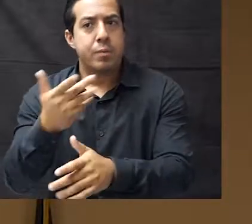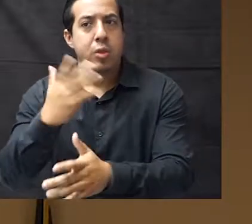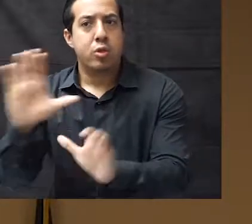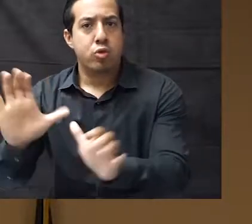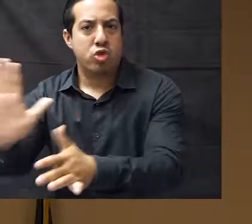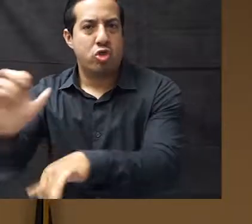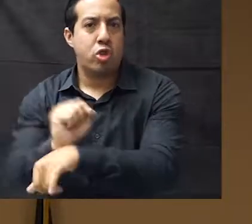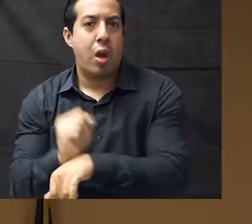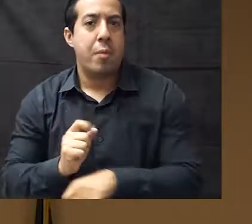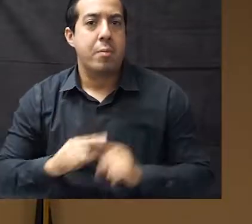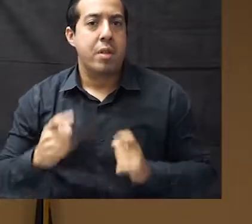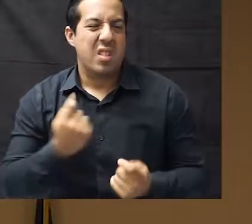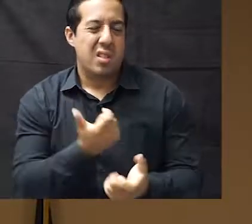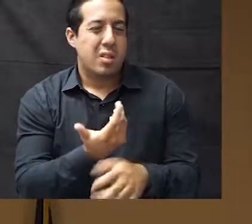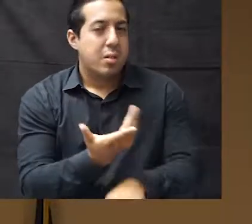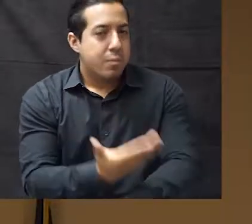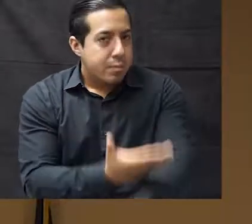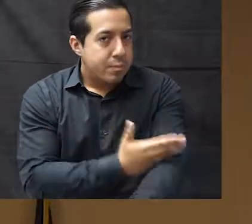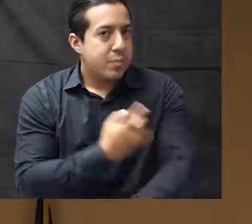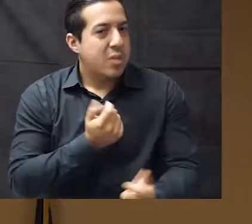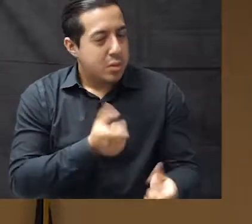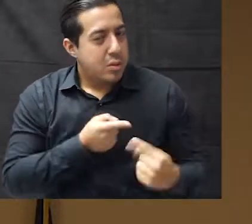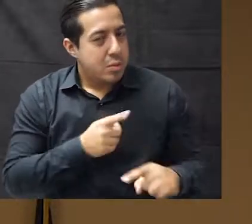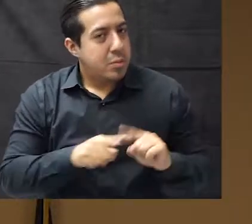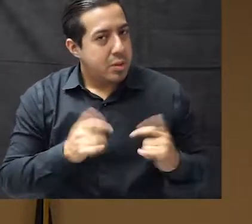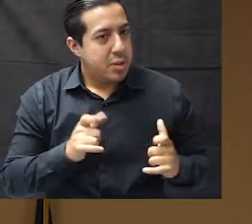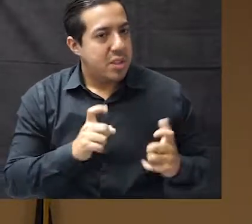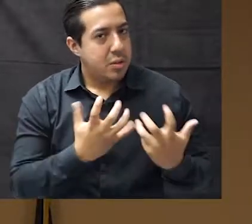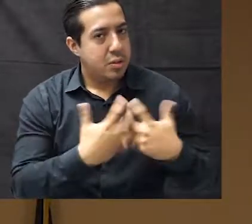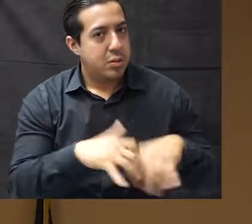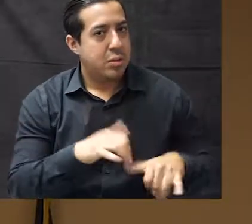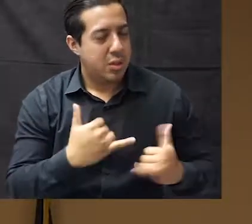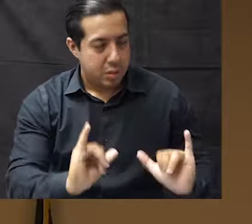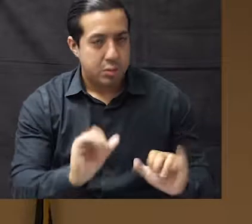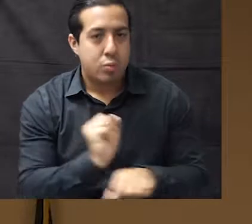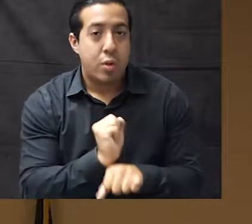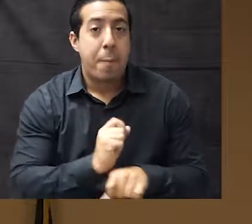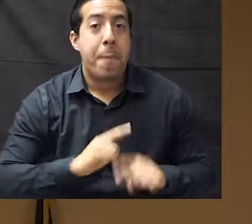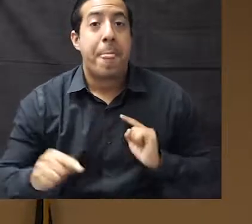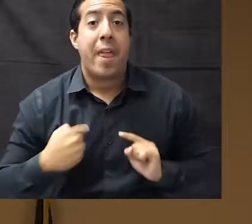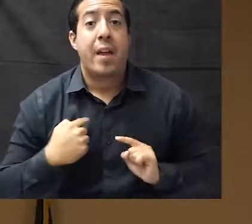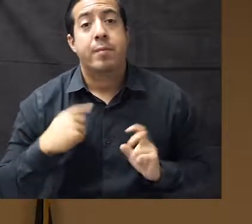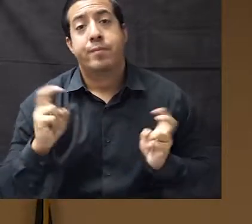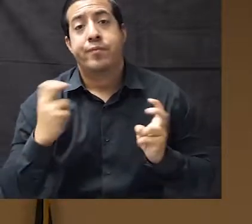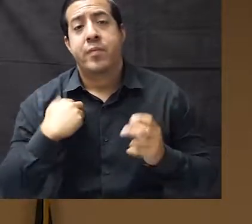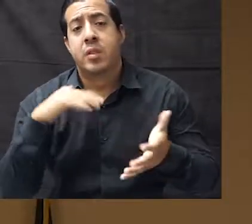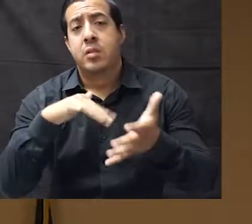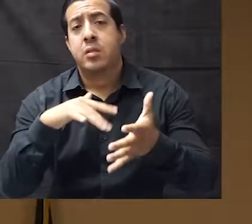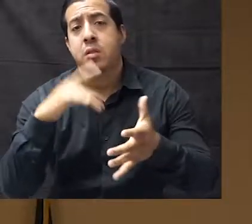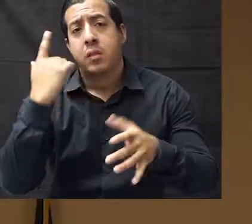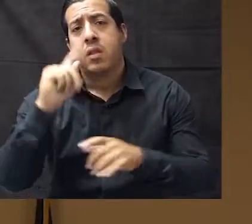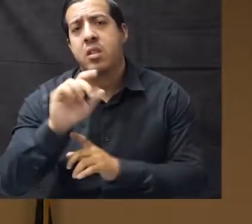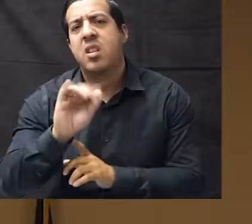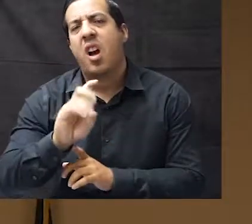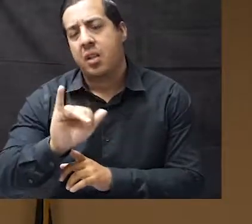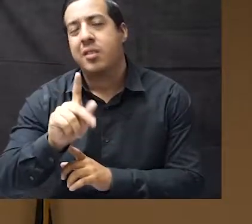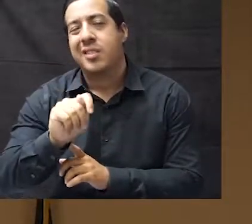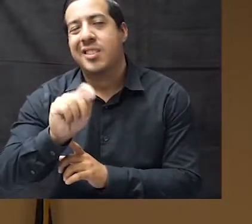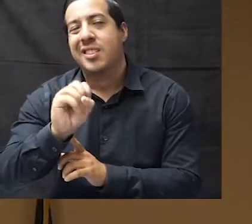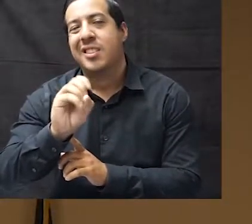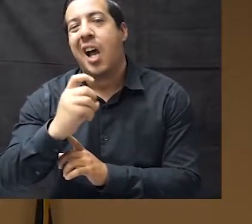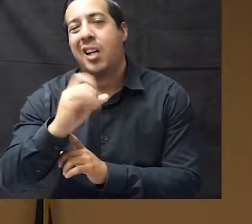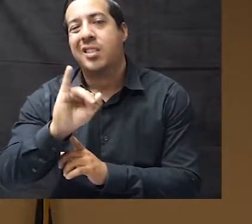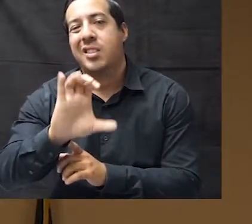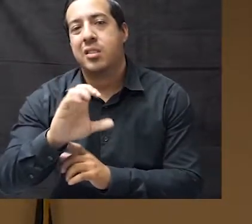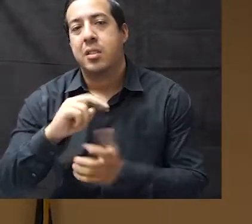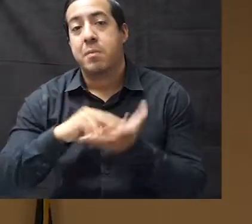Chief and his officers can do the job that they need to do. We made a lot of progress on that. We still have work to do, so we're working on that. I'm a